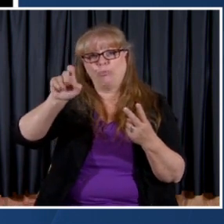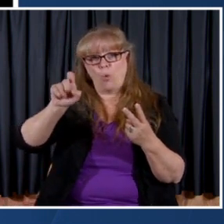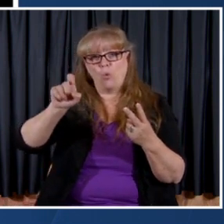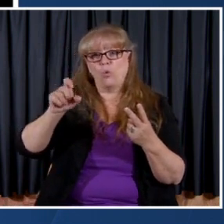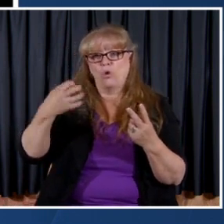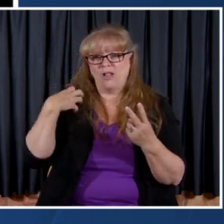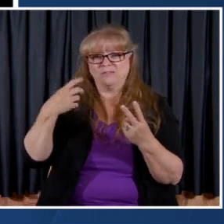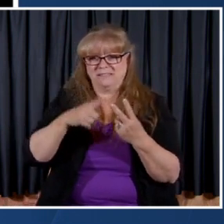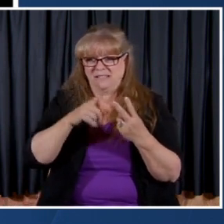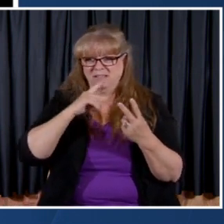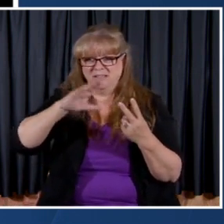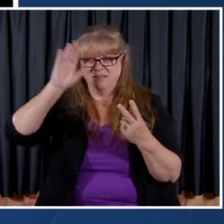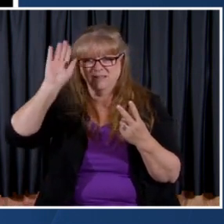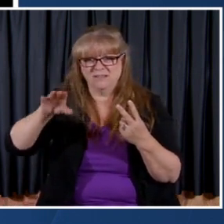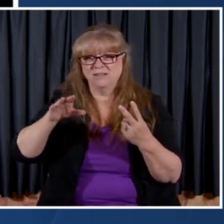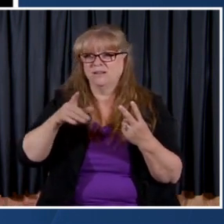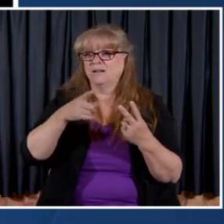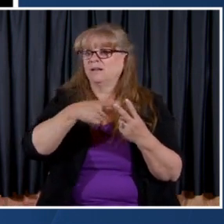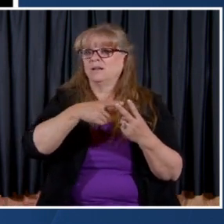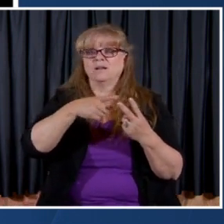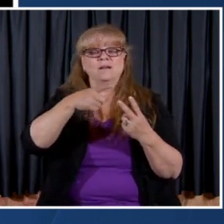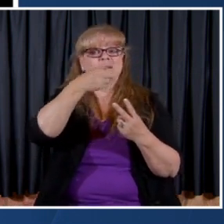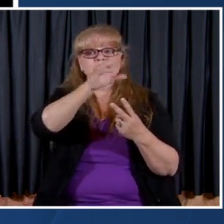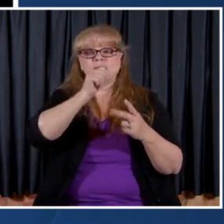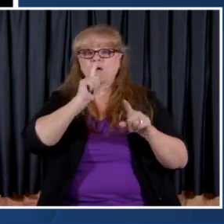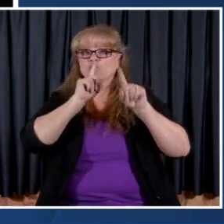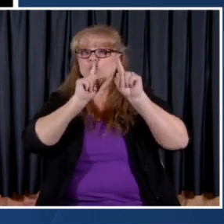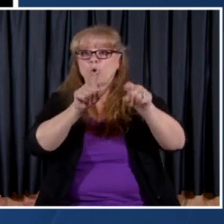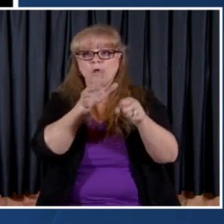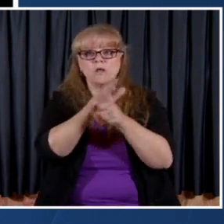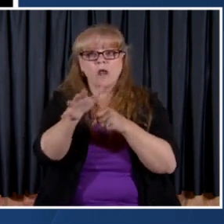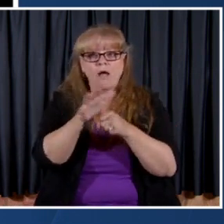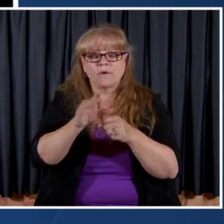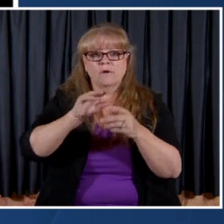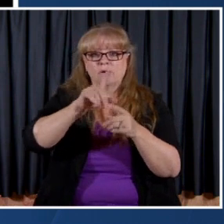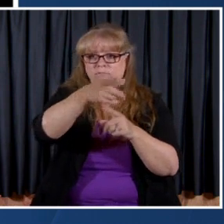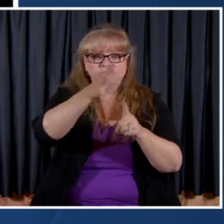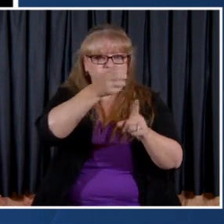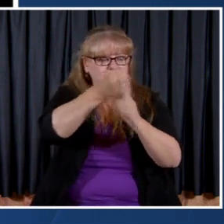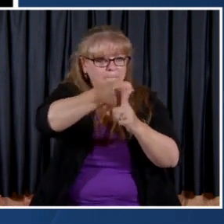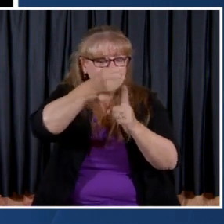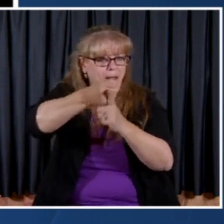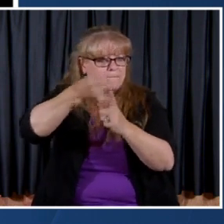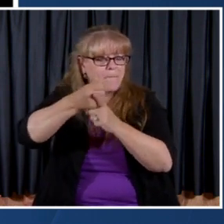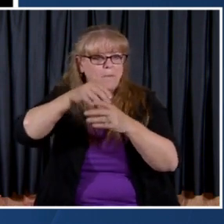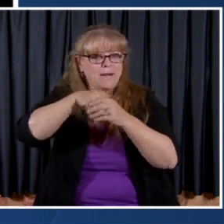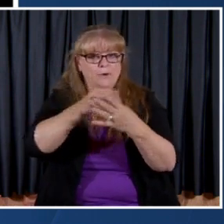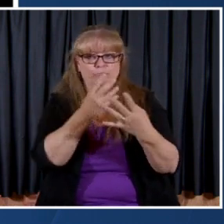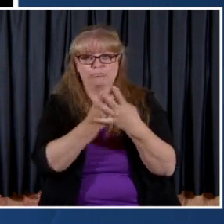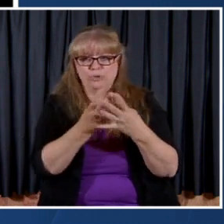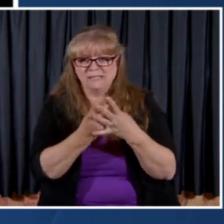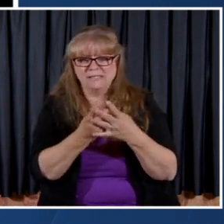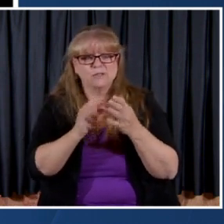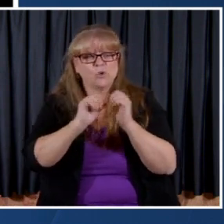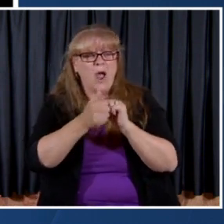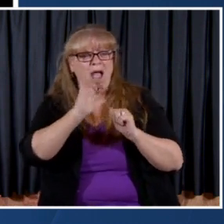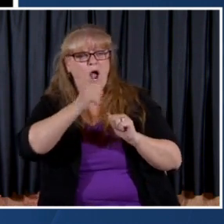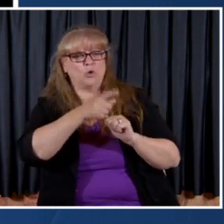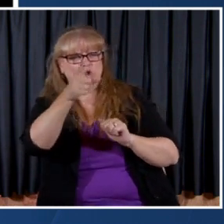spread. I'm wondering what your response is to those requests and whether or not you are considering to commute the sentences of certain